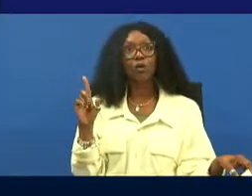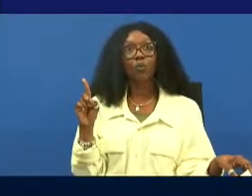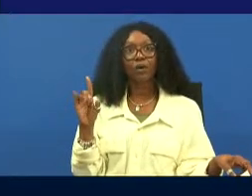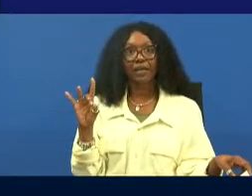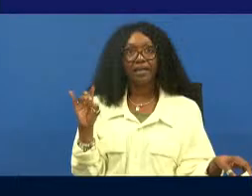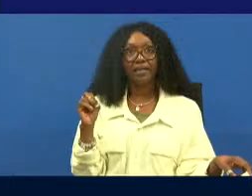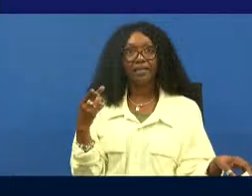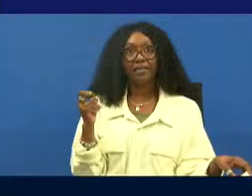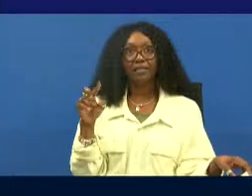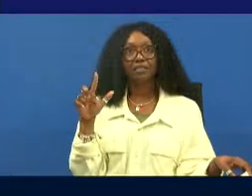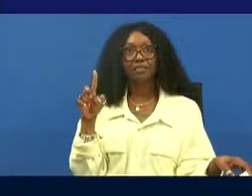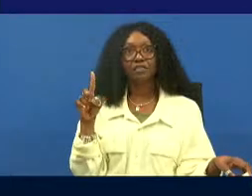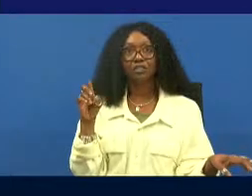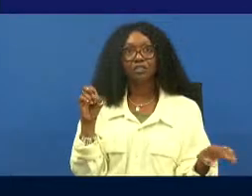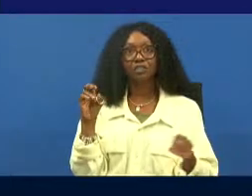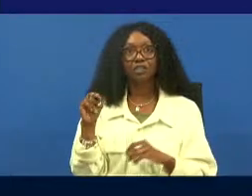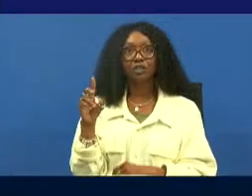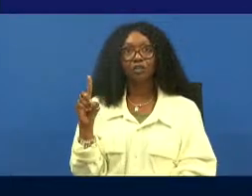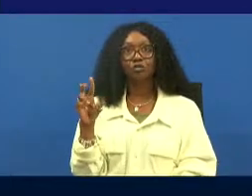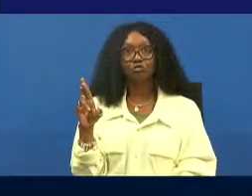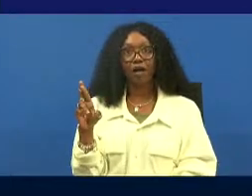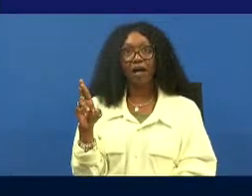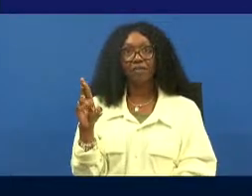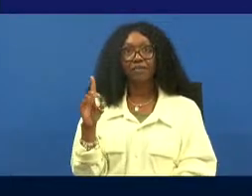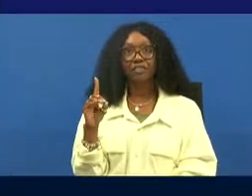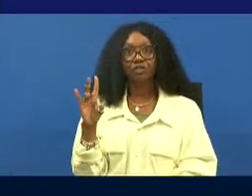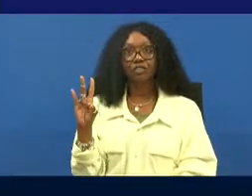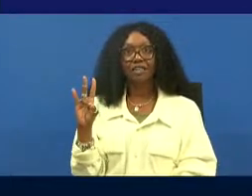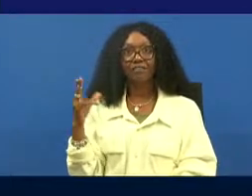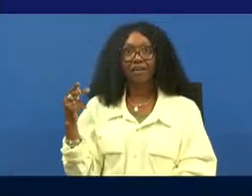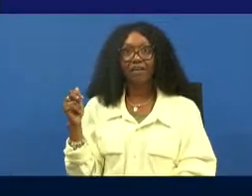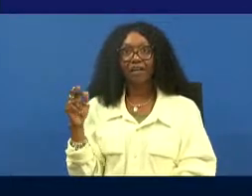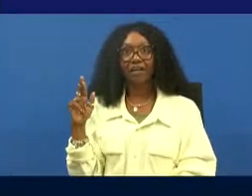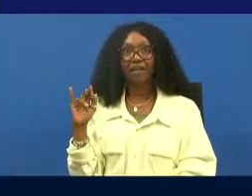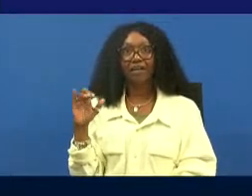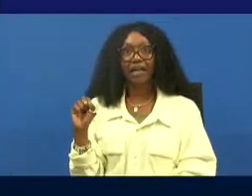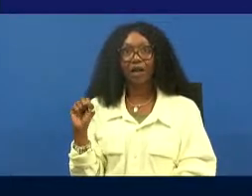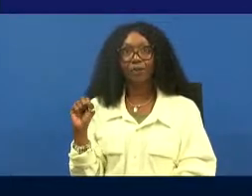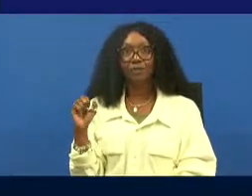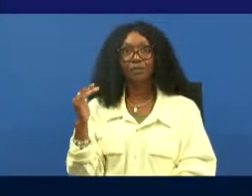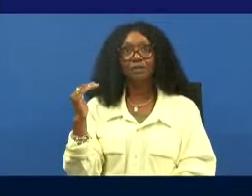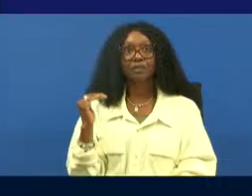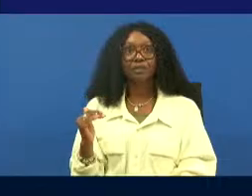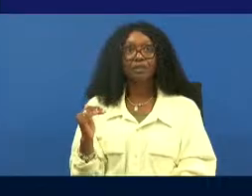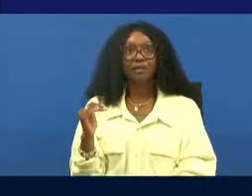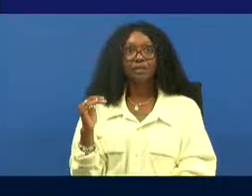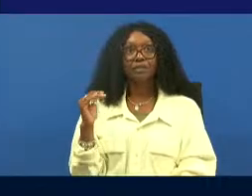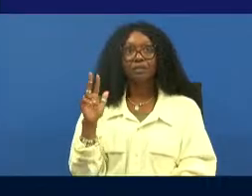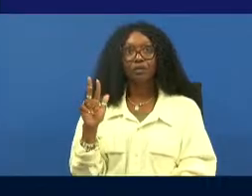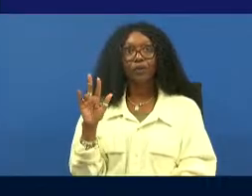2718 Sheldon Drive, Council District 7, Harris. Number 12, Melissa Manson,